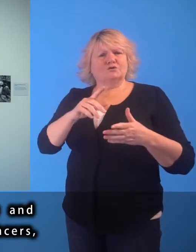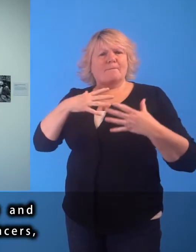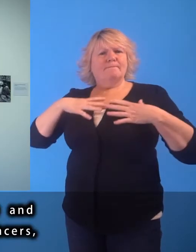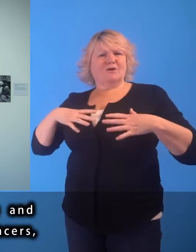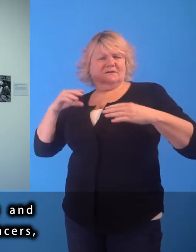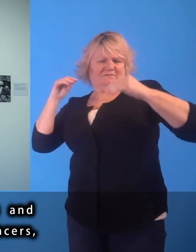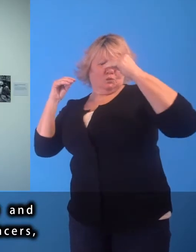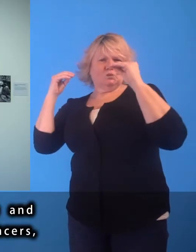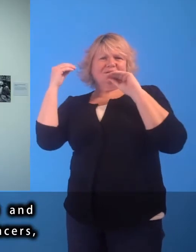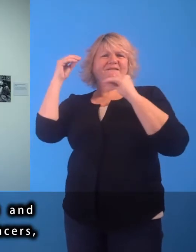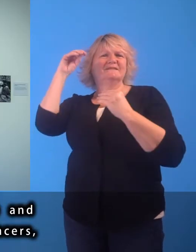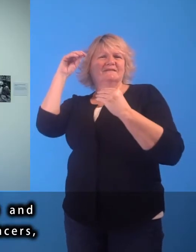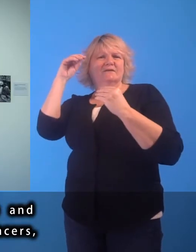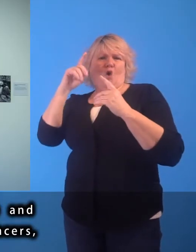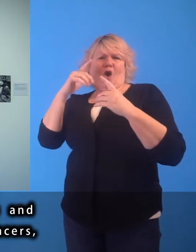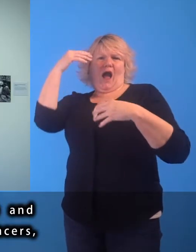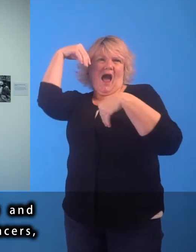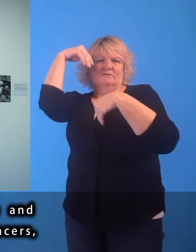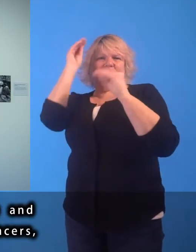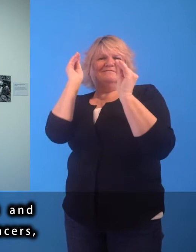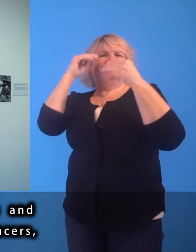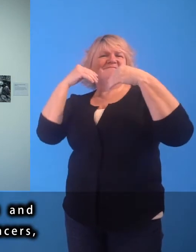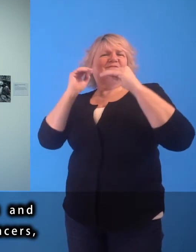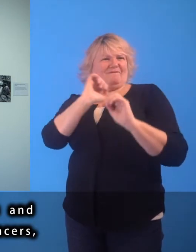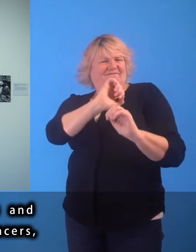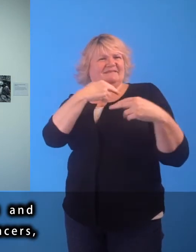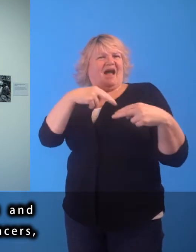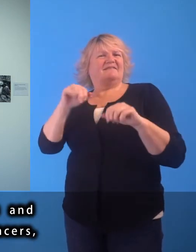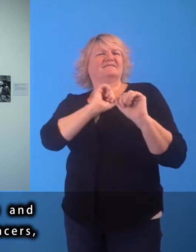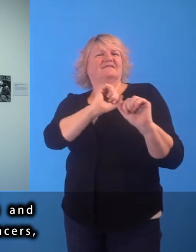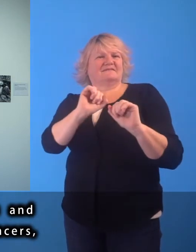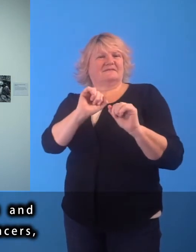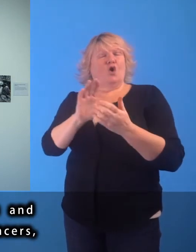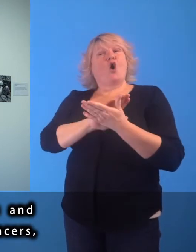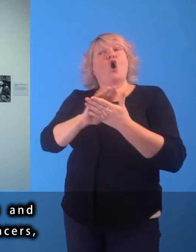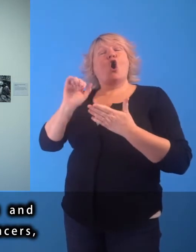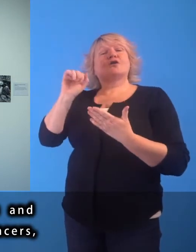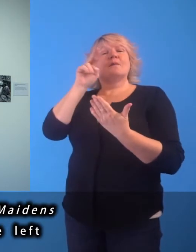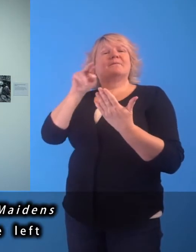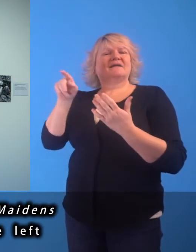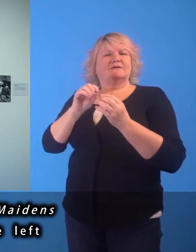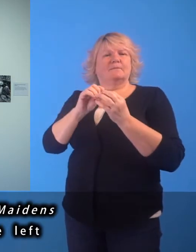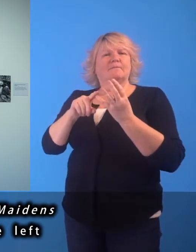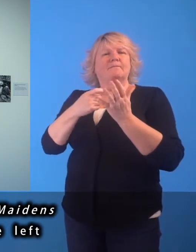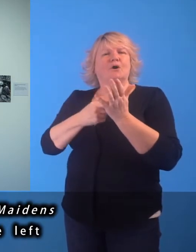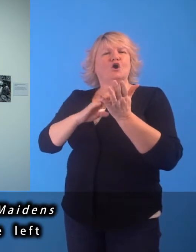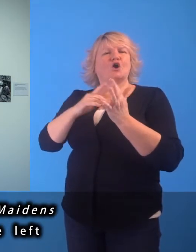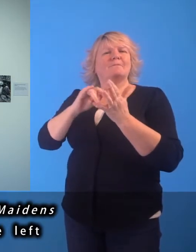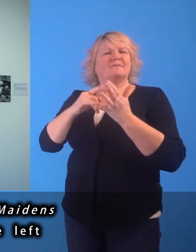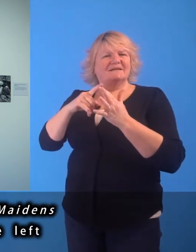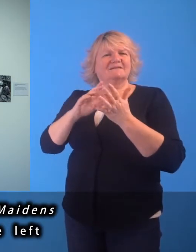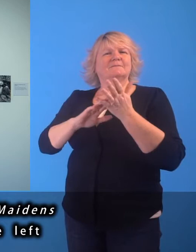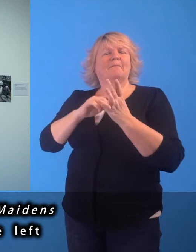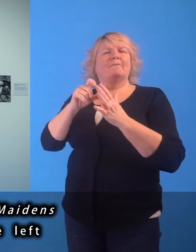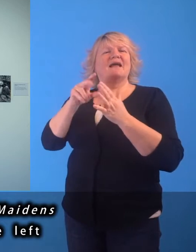In focusing on the twisting bodies and cocked arms and hands of the dancers, Hornel's